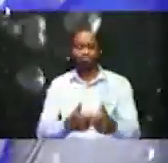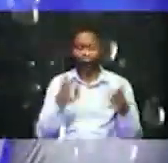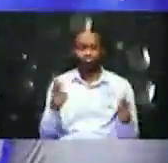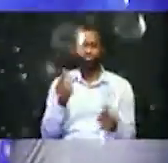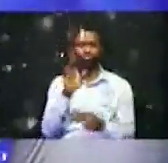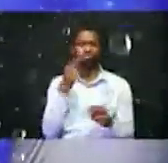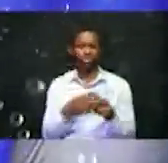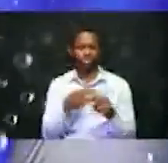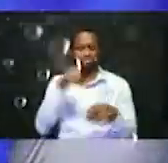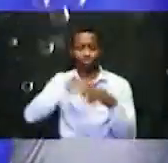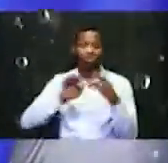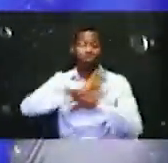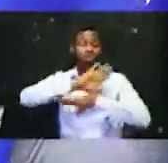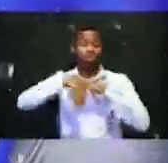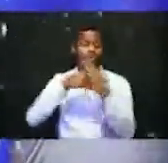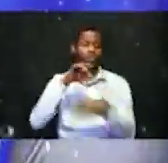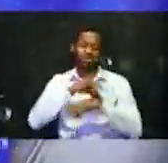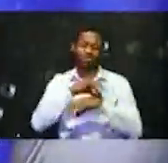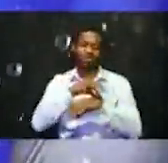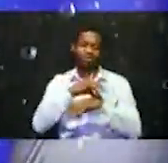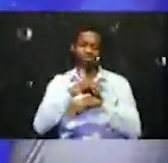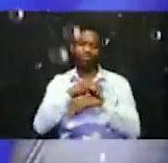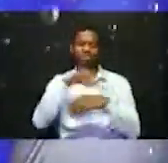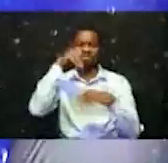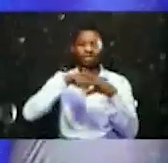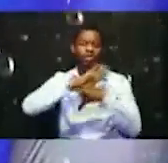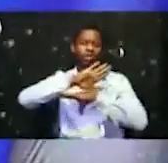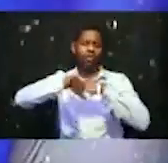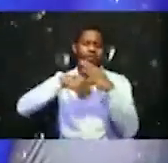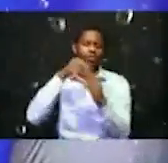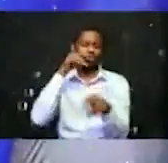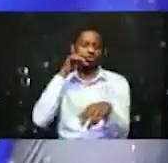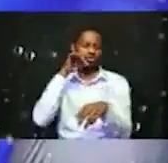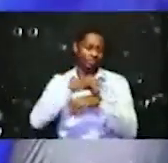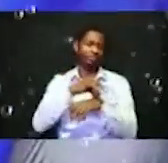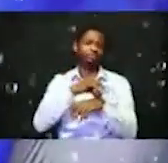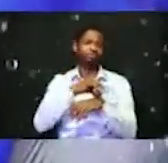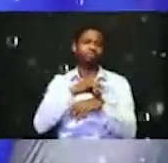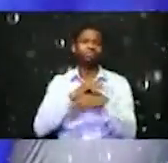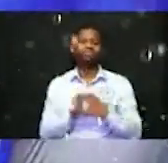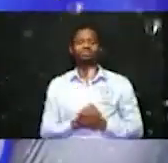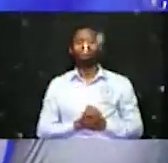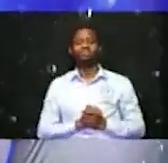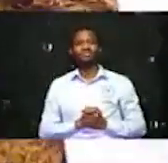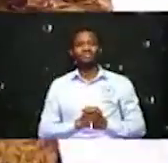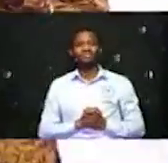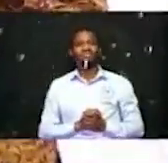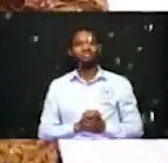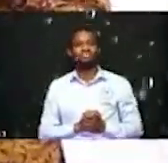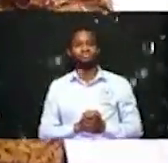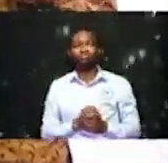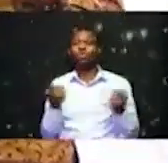earth, not some part of the earth, in all the earth. Now, when I talk